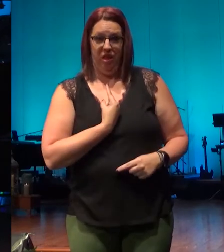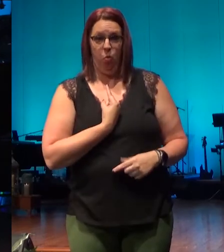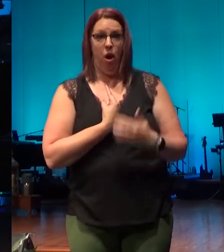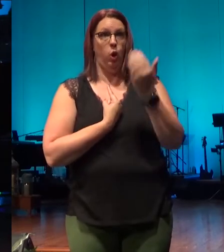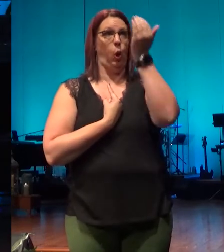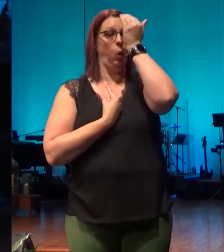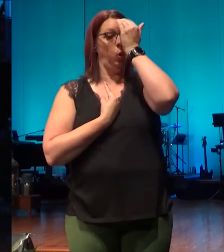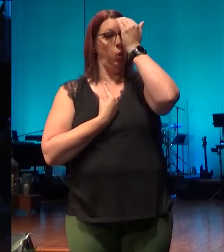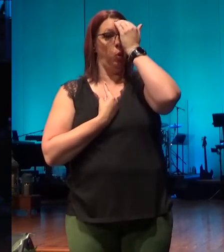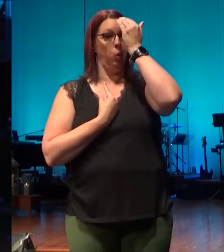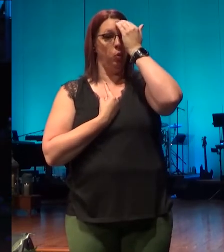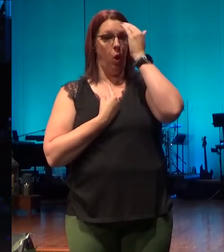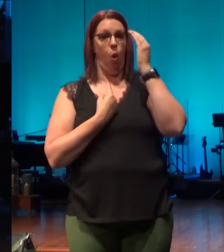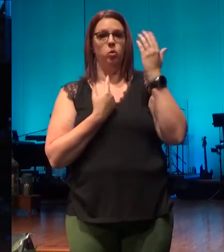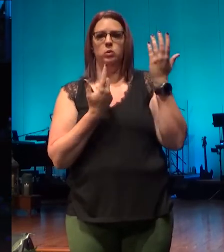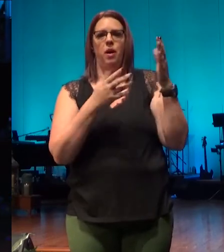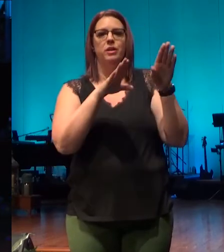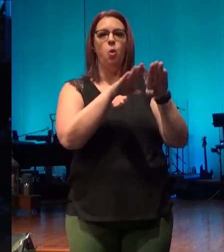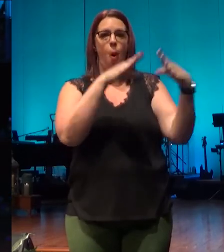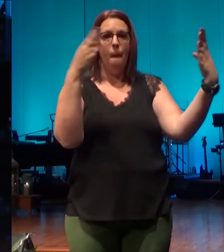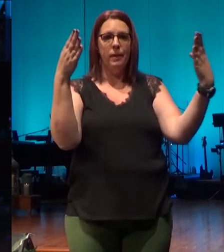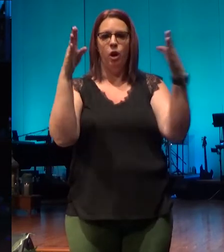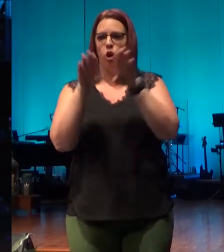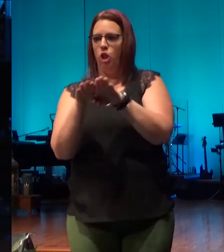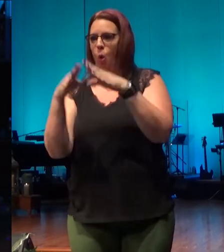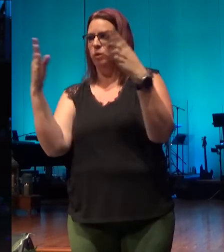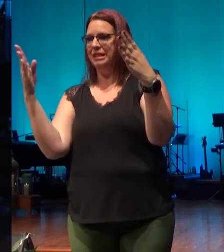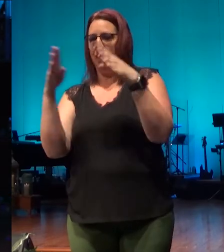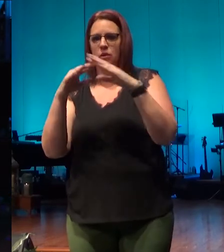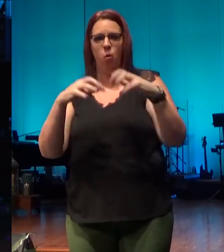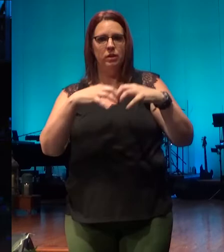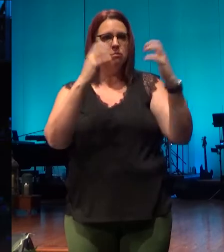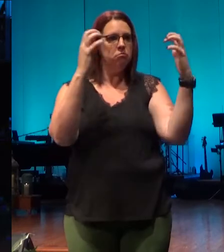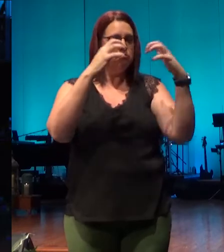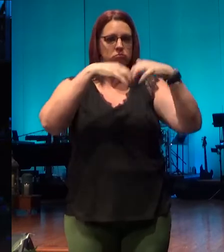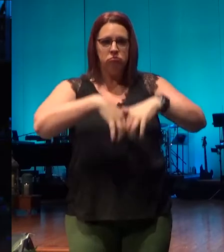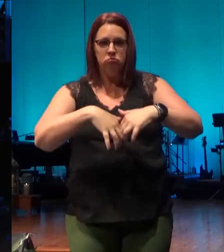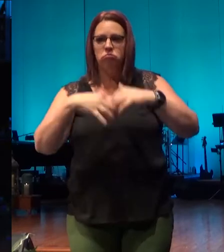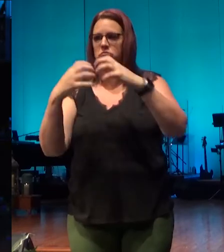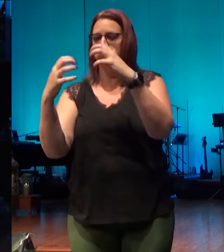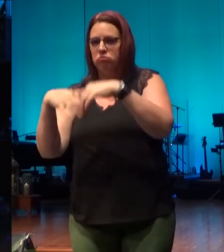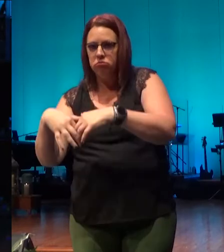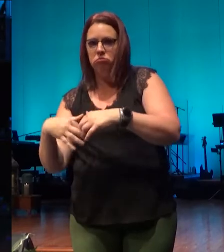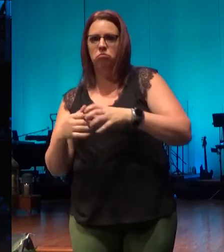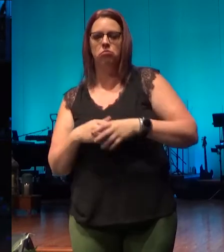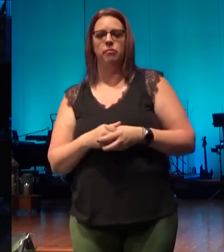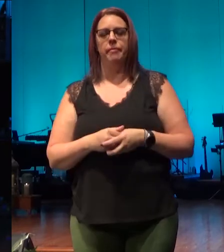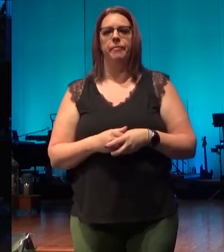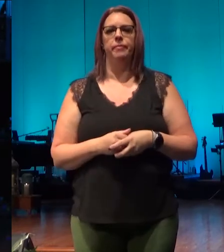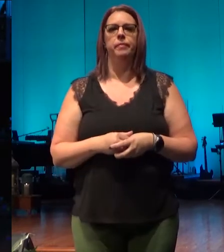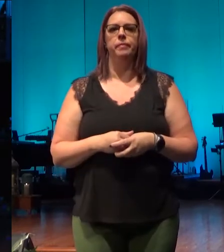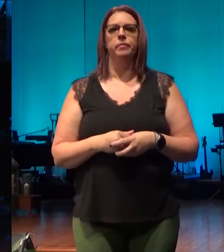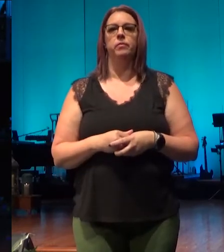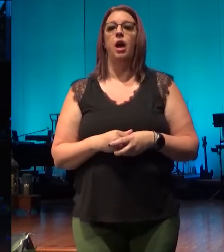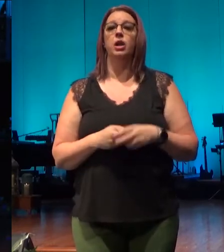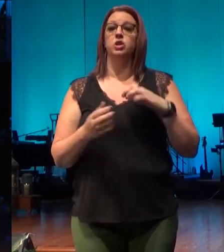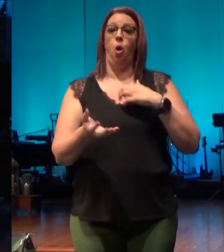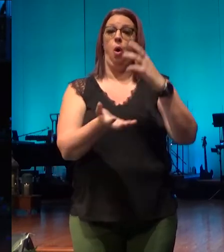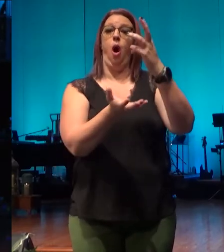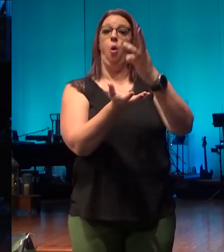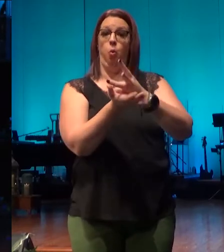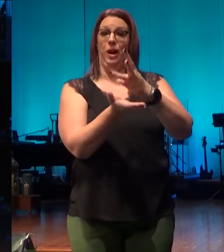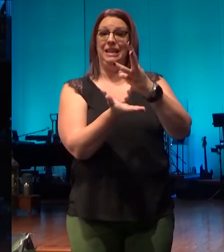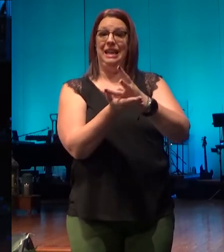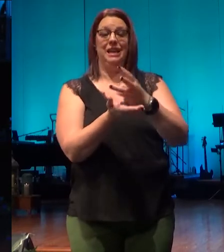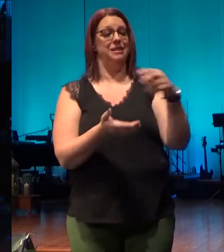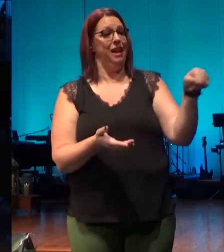opening and closing down. You're the only one who knows. One kind of witness is everybody else giving you